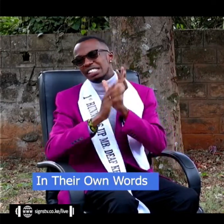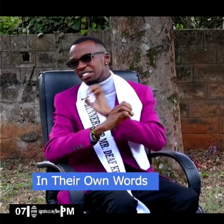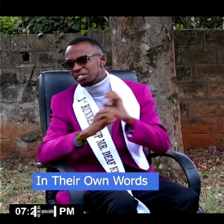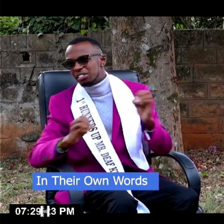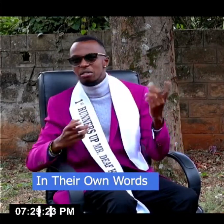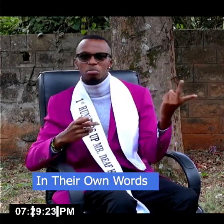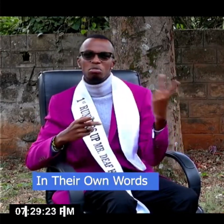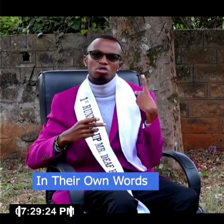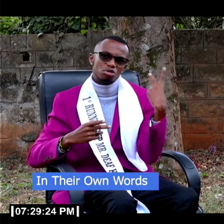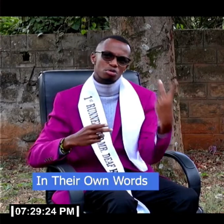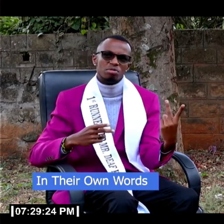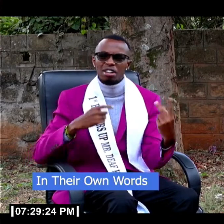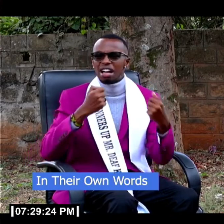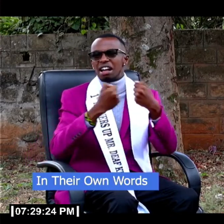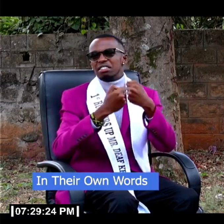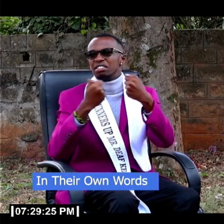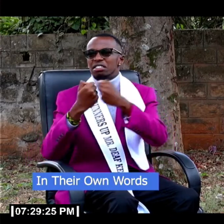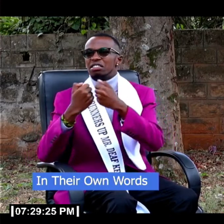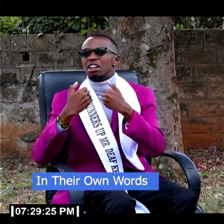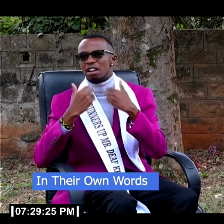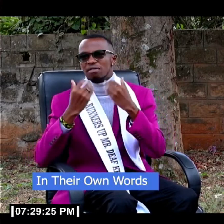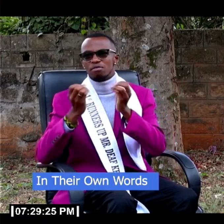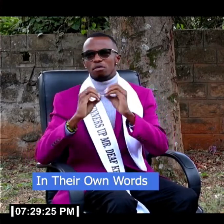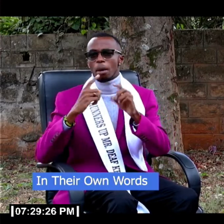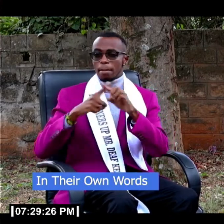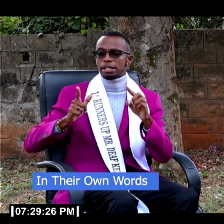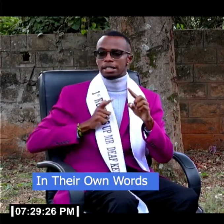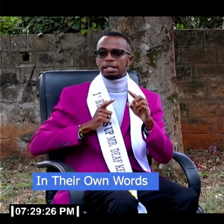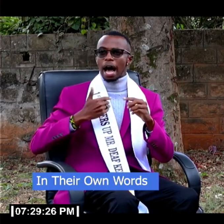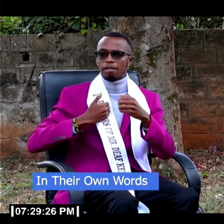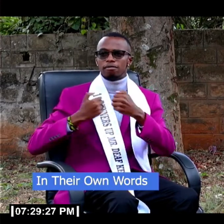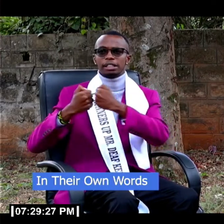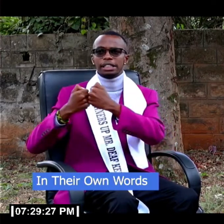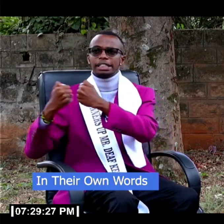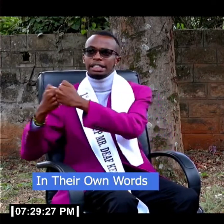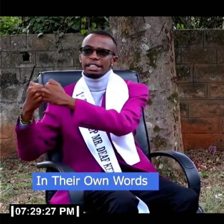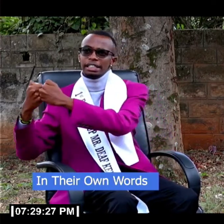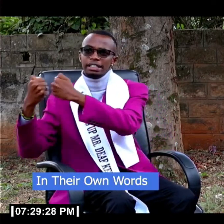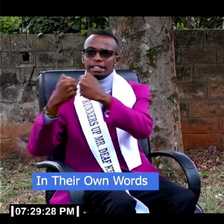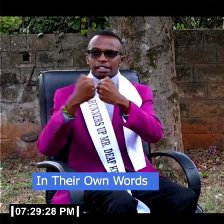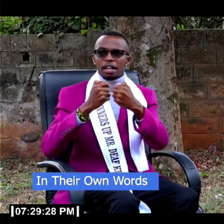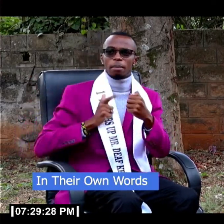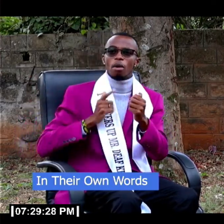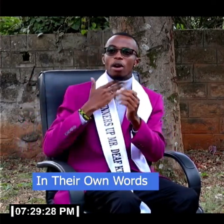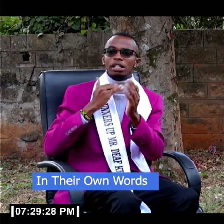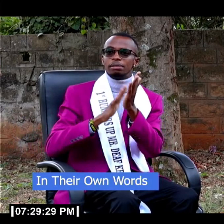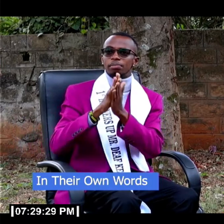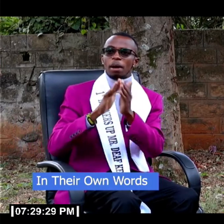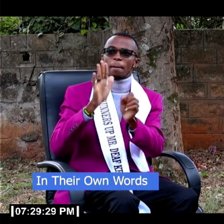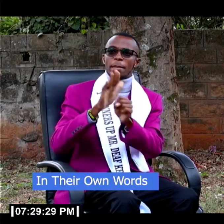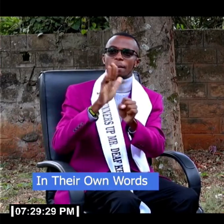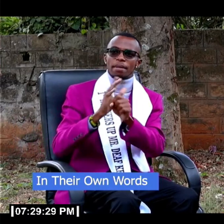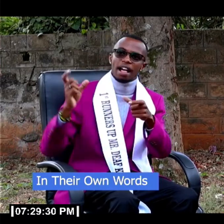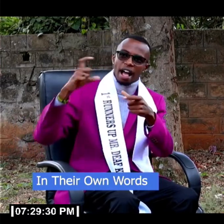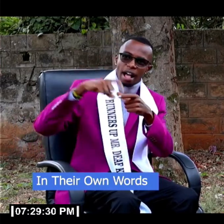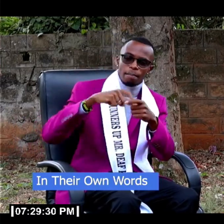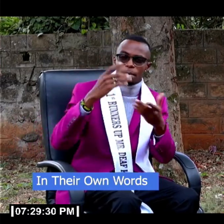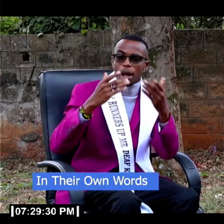became a winner. So I think we only had motivation. We were only 2 who were motivated,